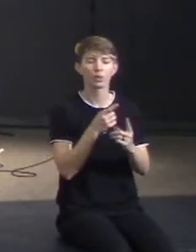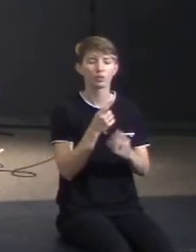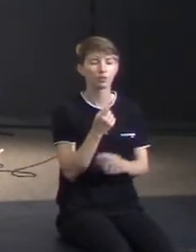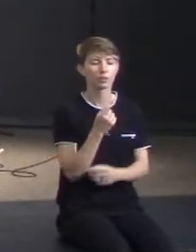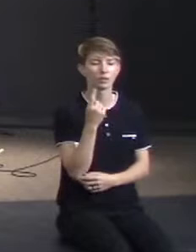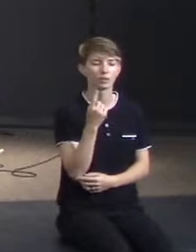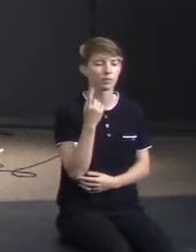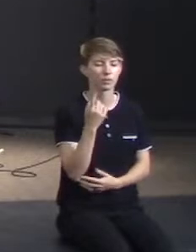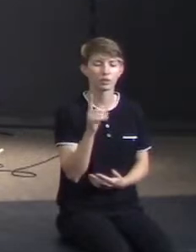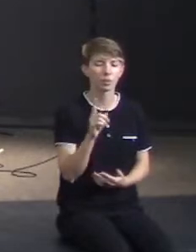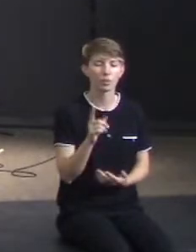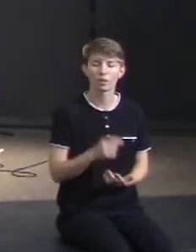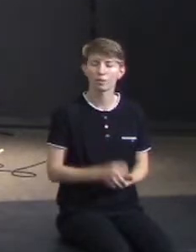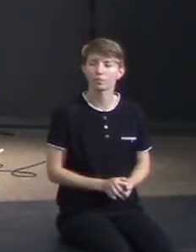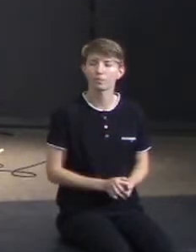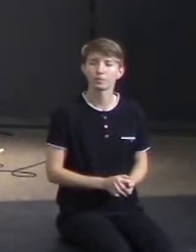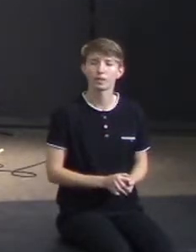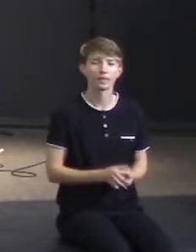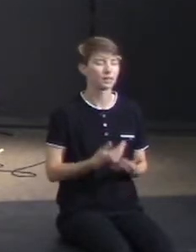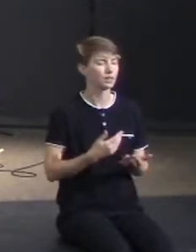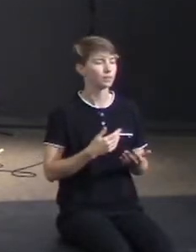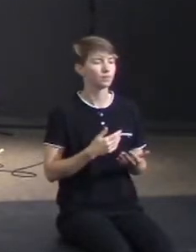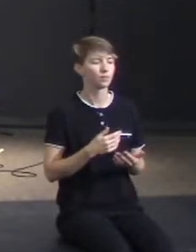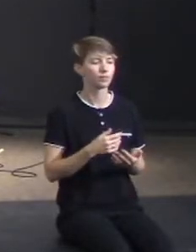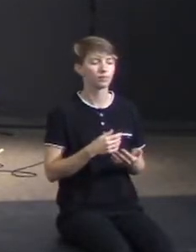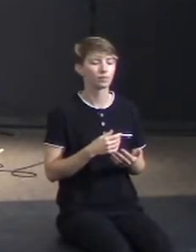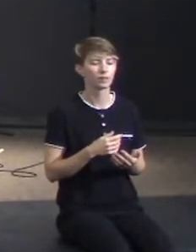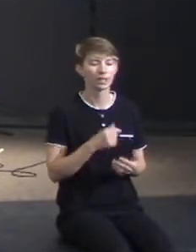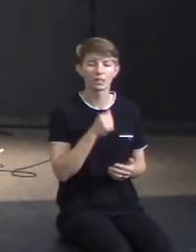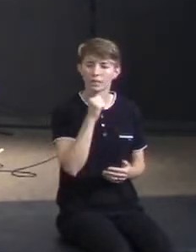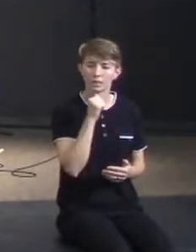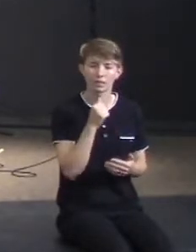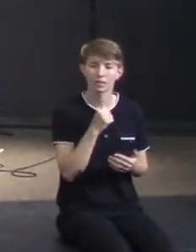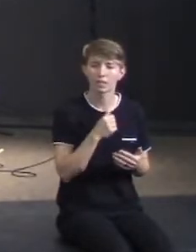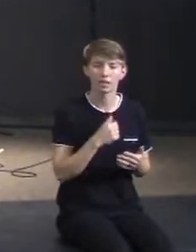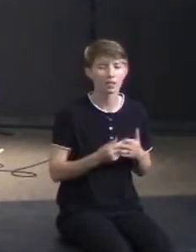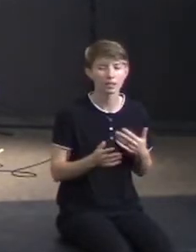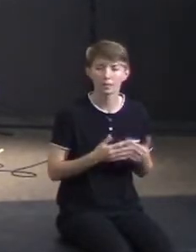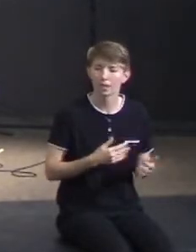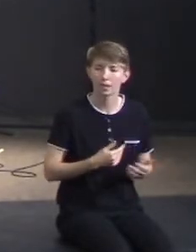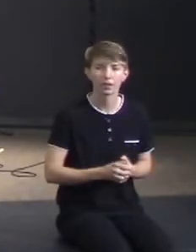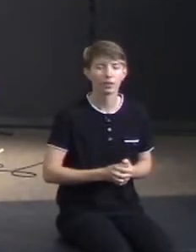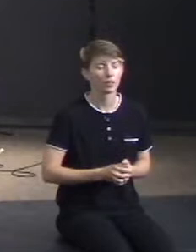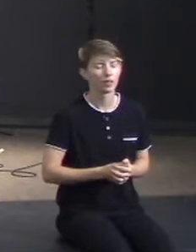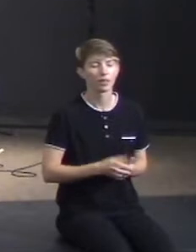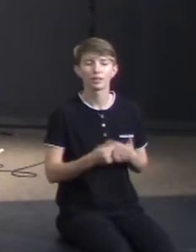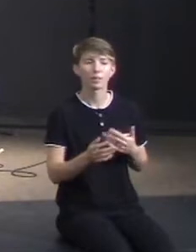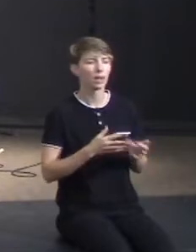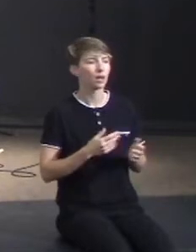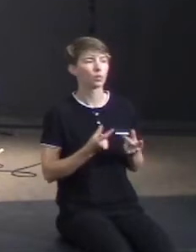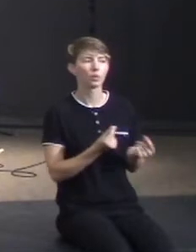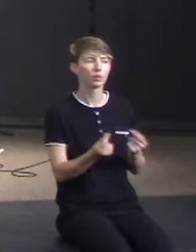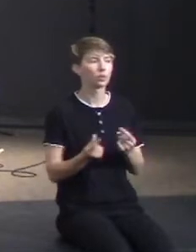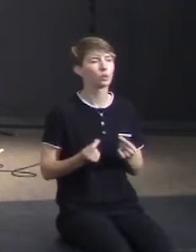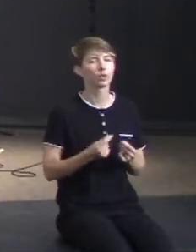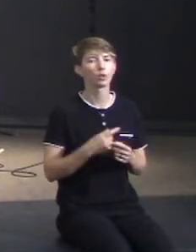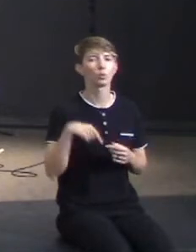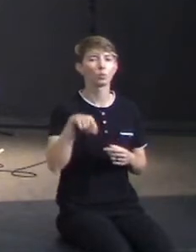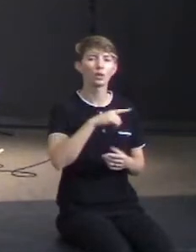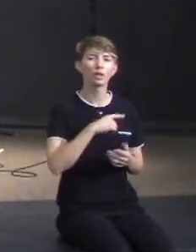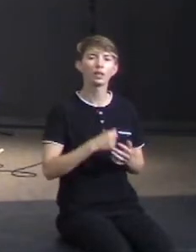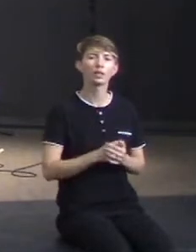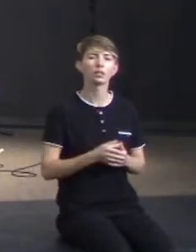It just doesn't matter. Doesn't matter what we're accomplishing. Doesn't matter what we're doing. We as humanity,